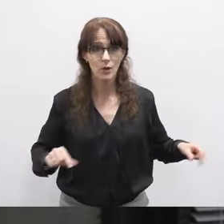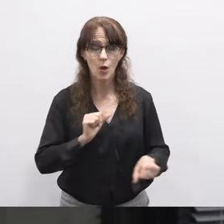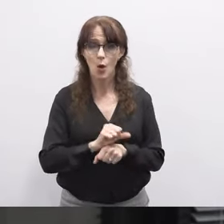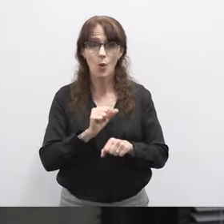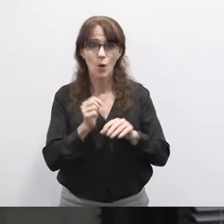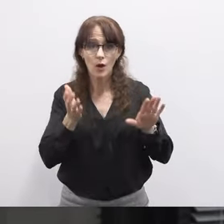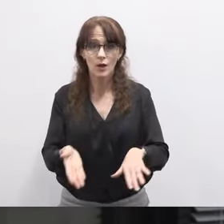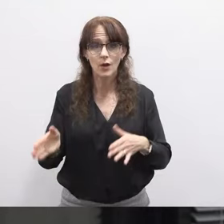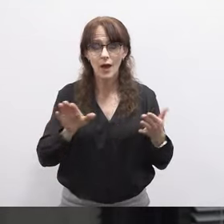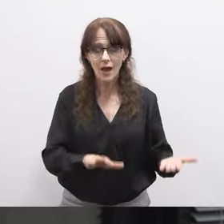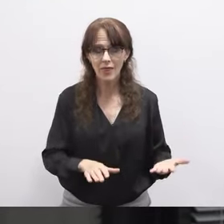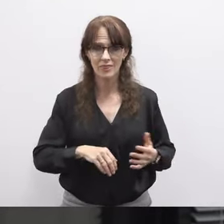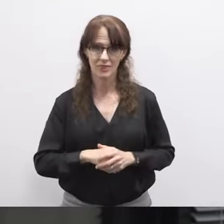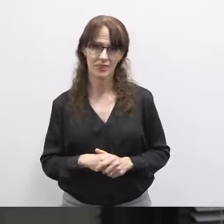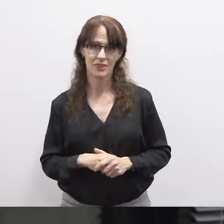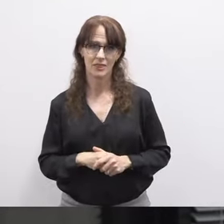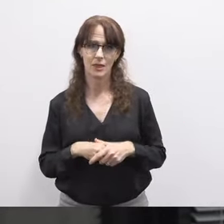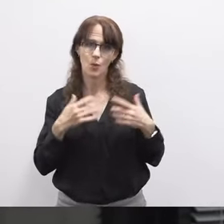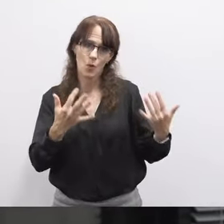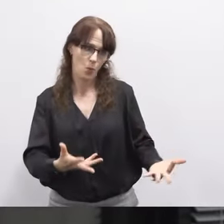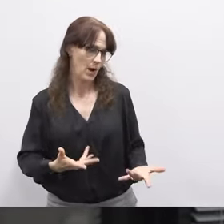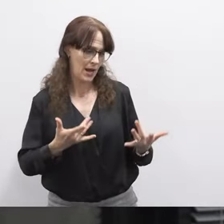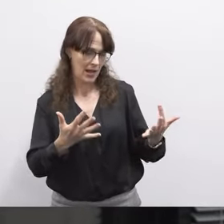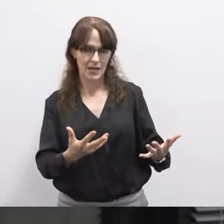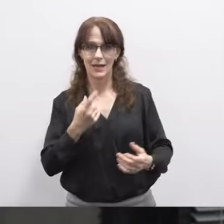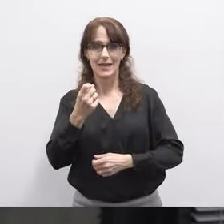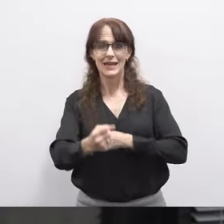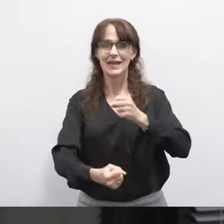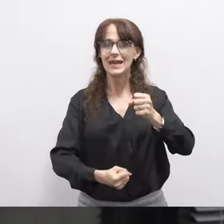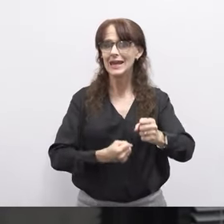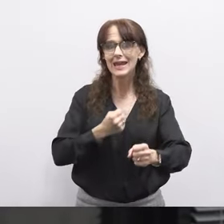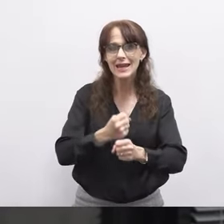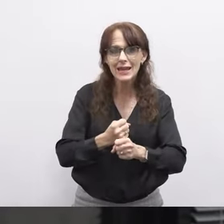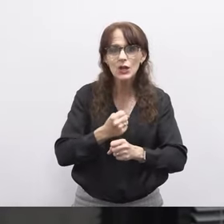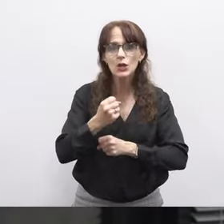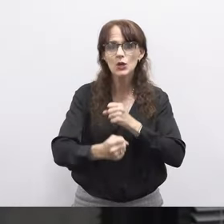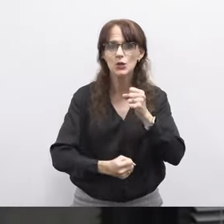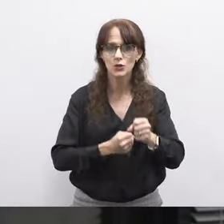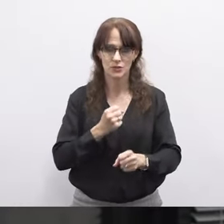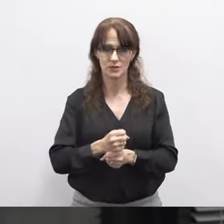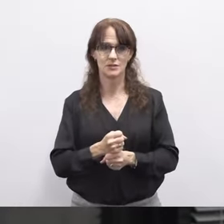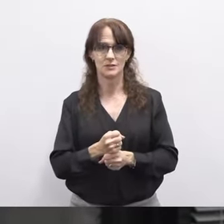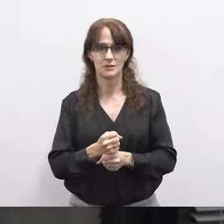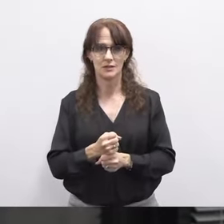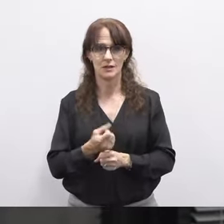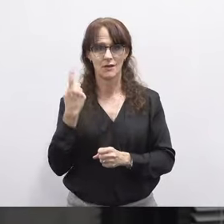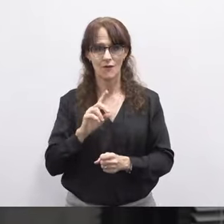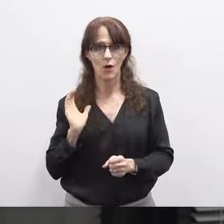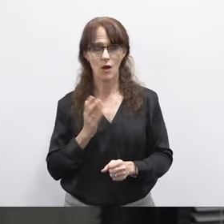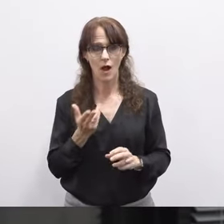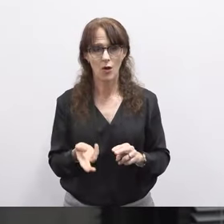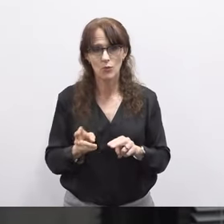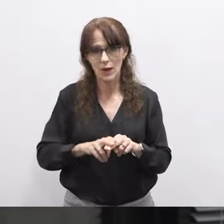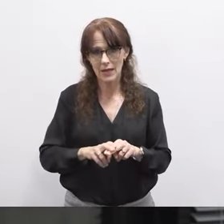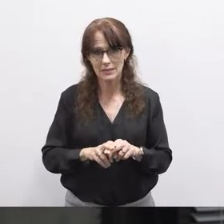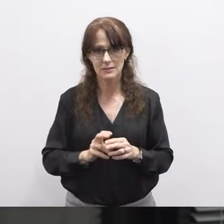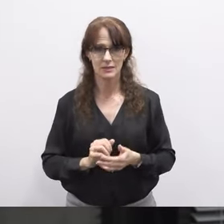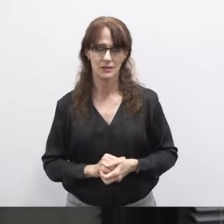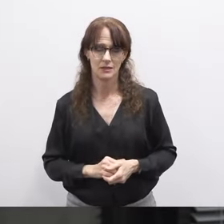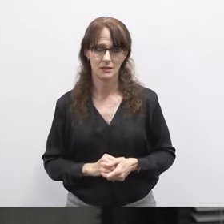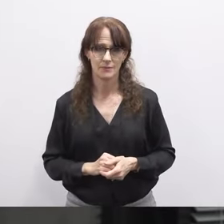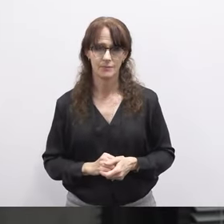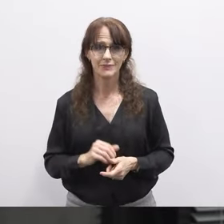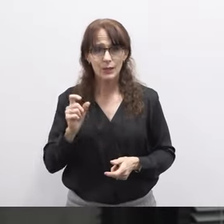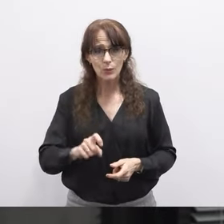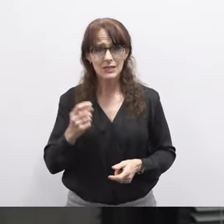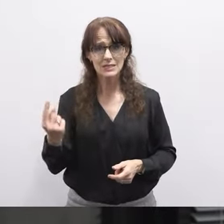death, and then we're waiting years to get our raise. And so we